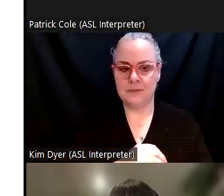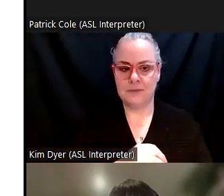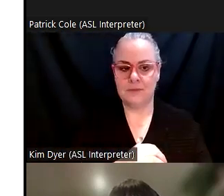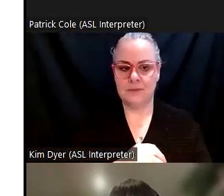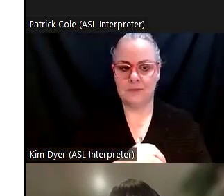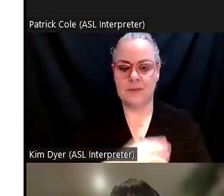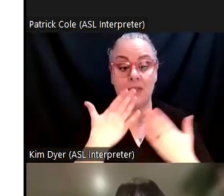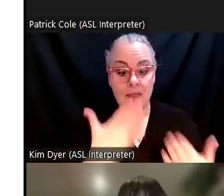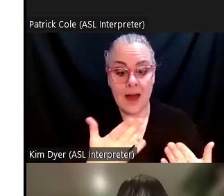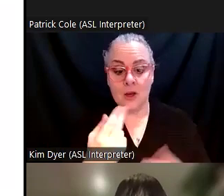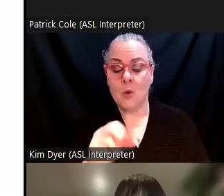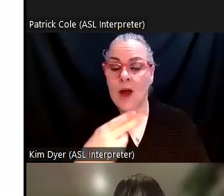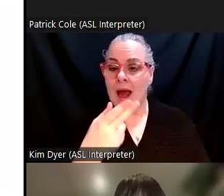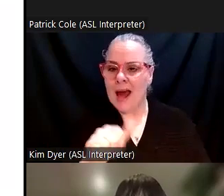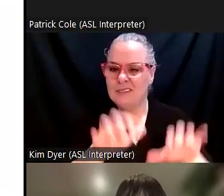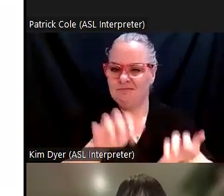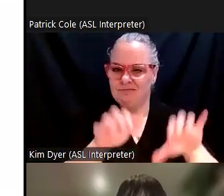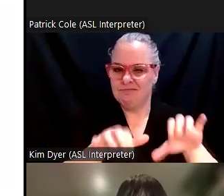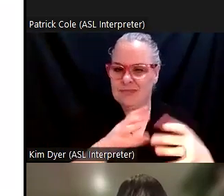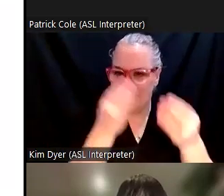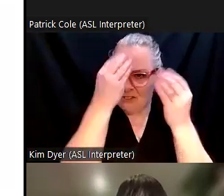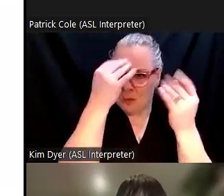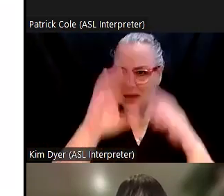Thank you, Hannah. That's great.